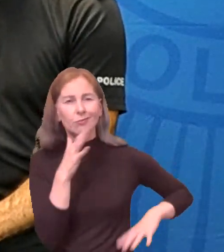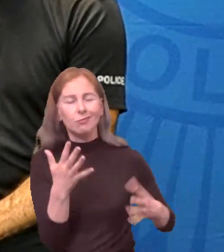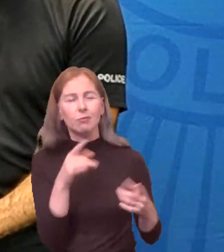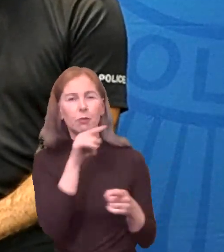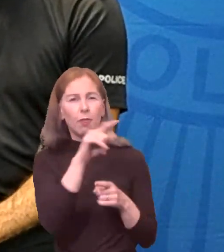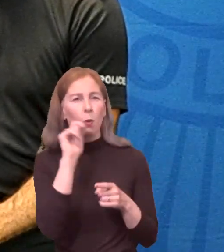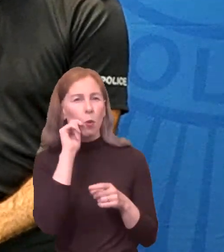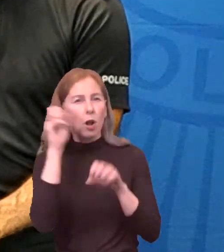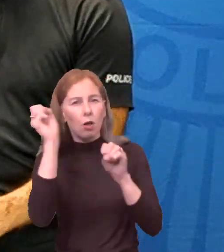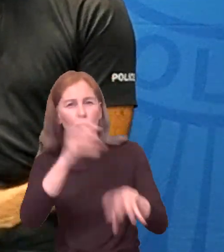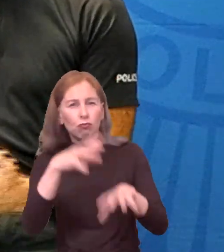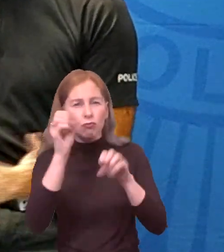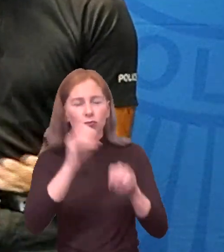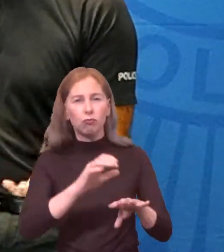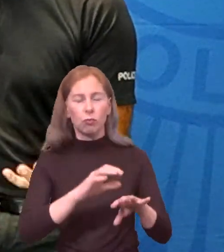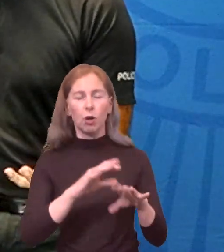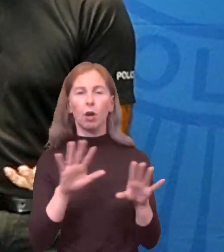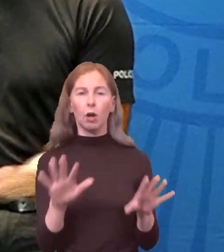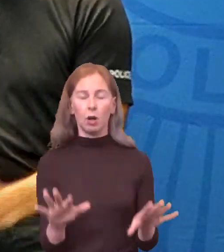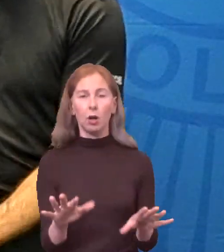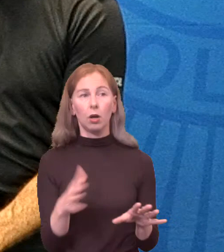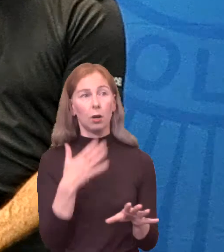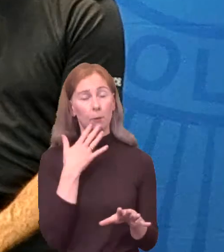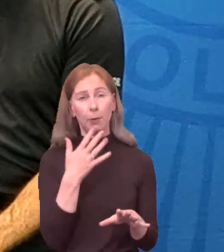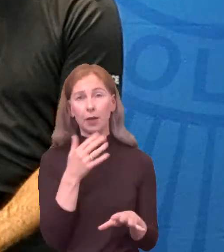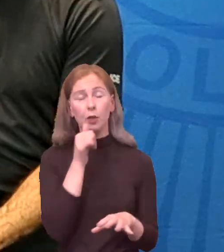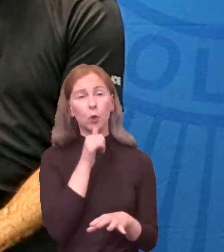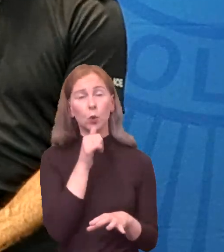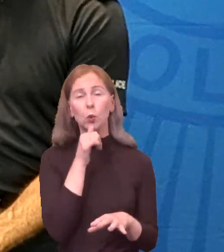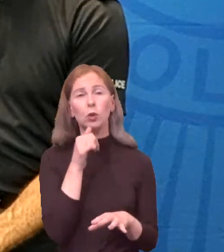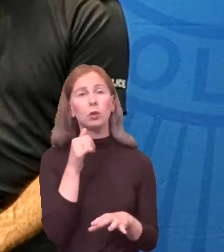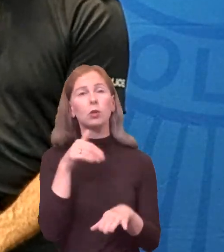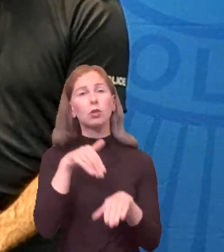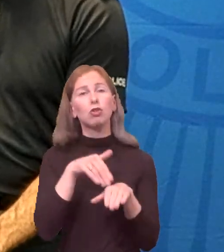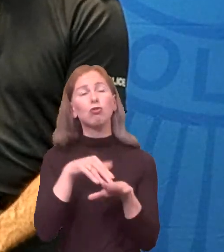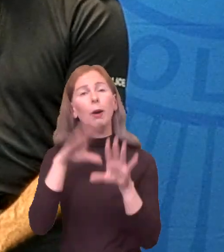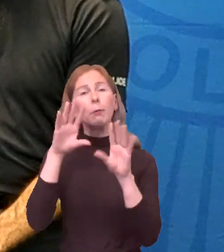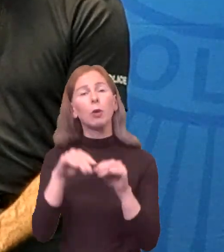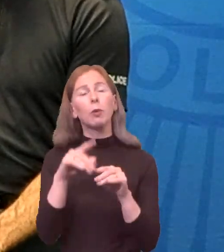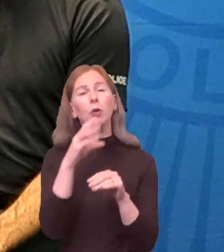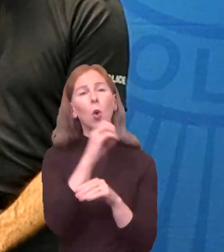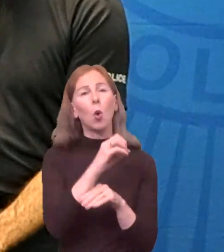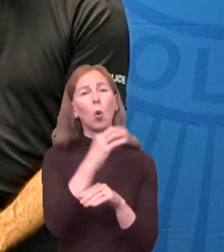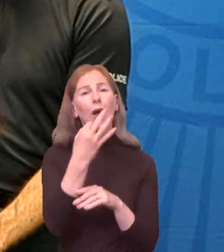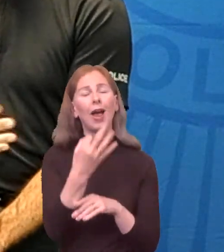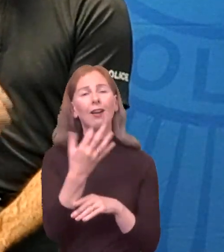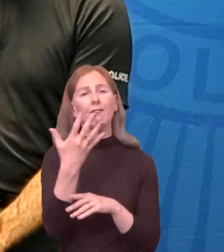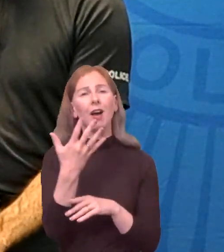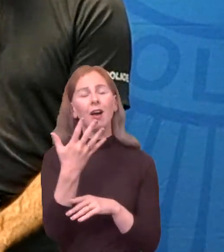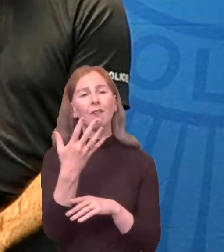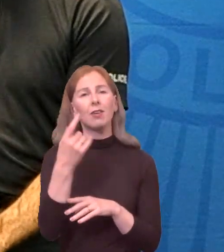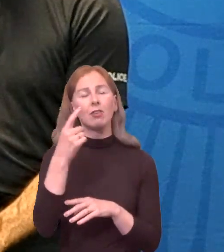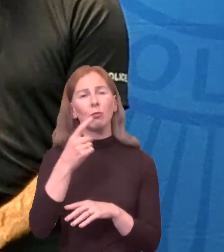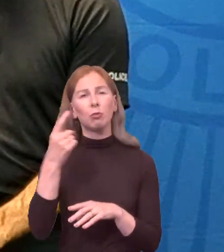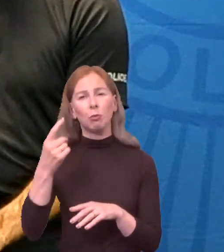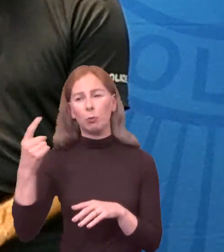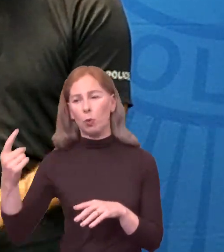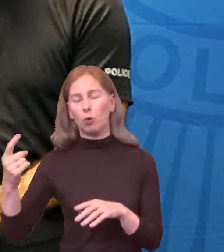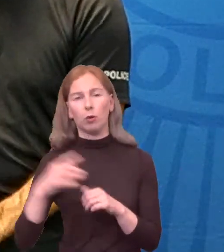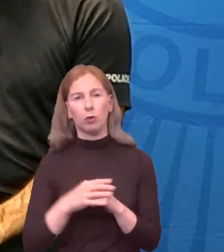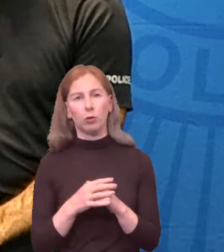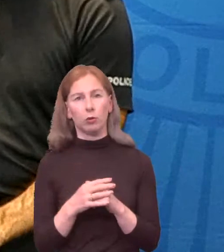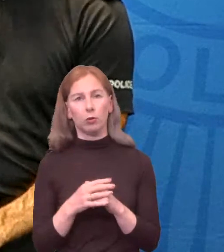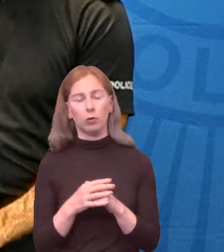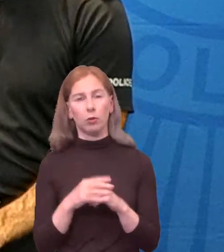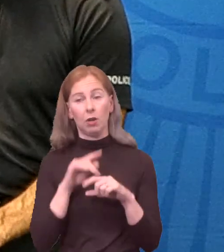what is going on, then do use Crime Stoppers 0800 555 111, because Crime Stoppers will accept that intelligence